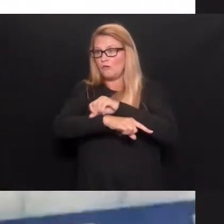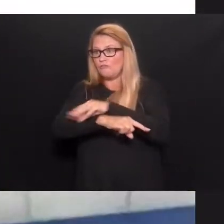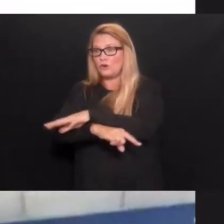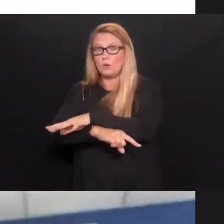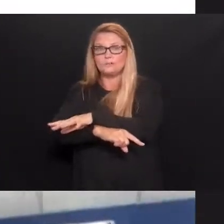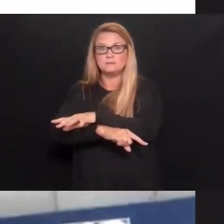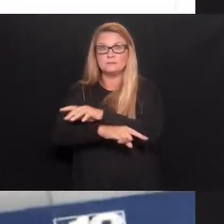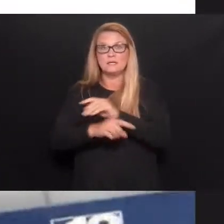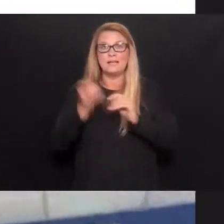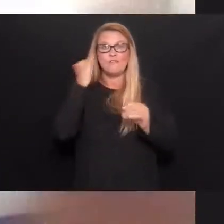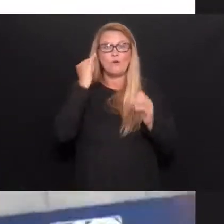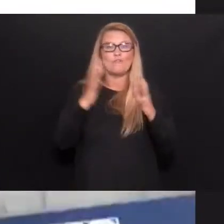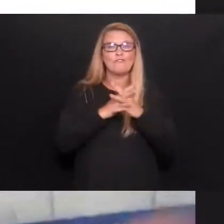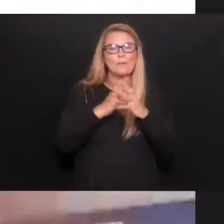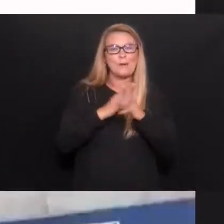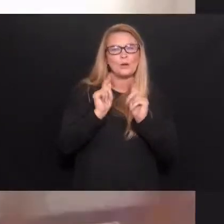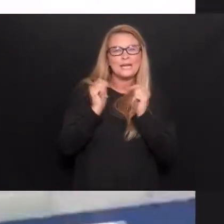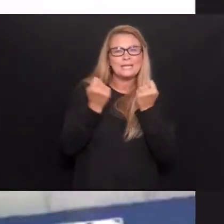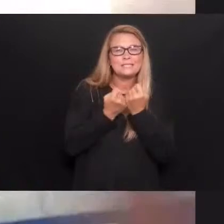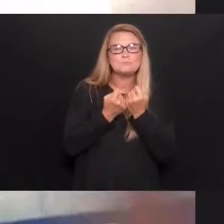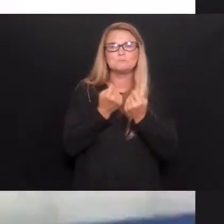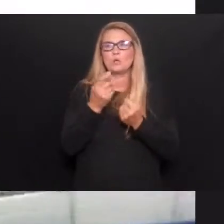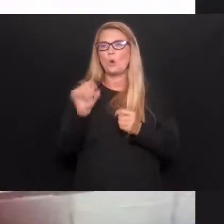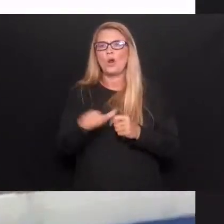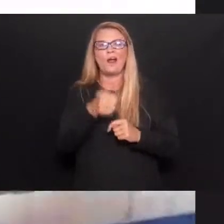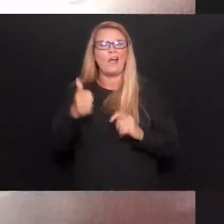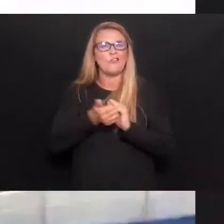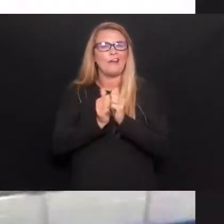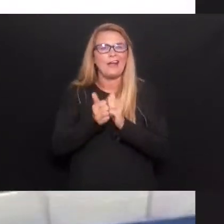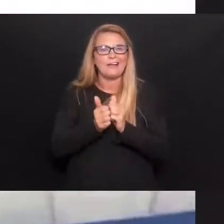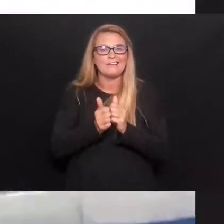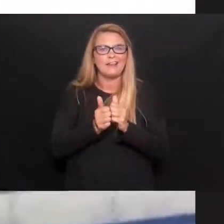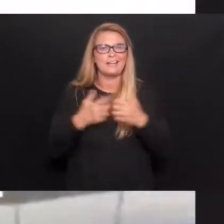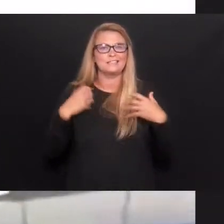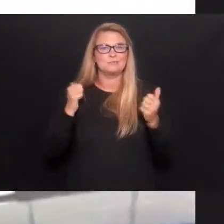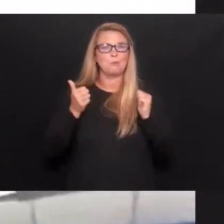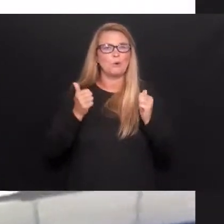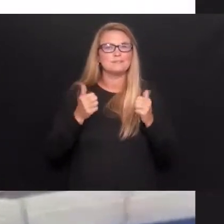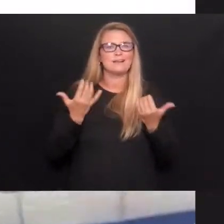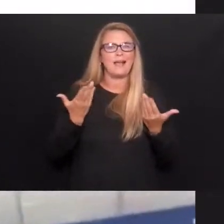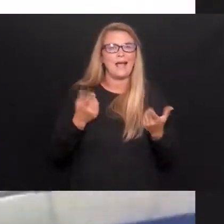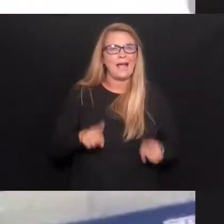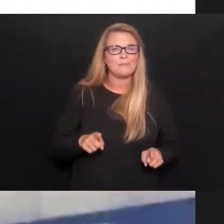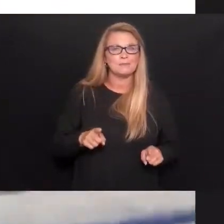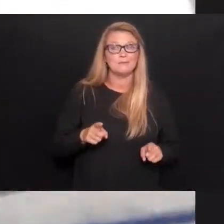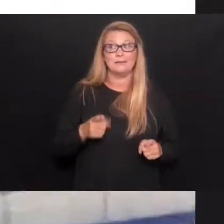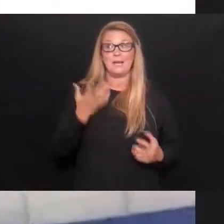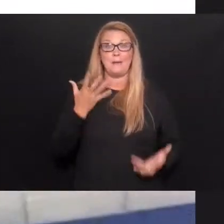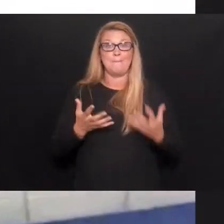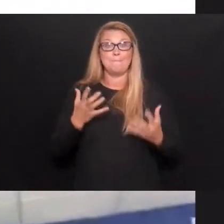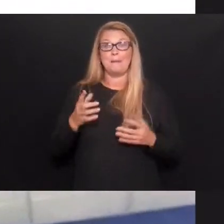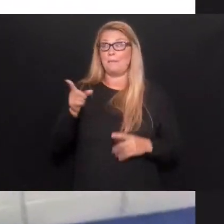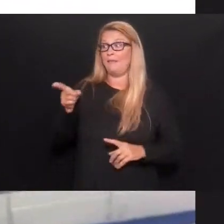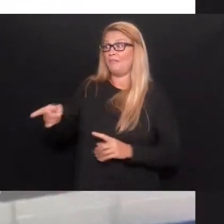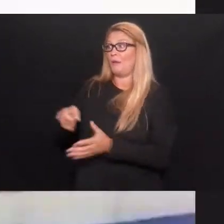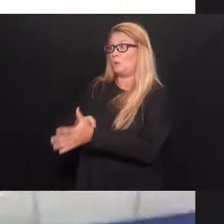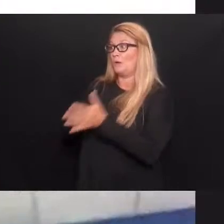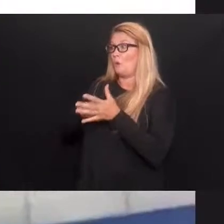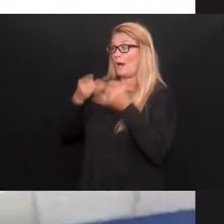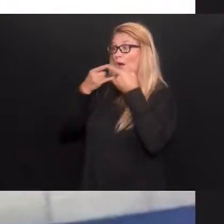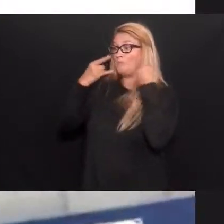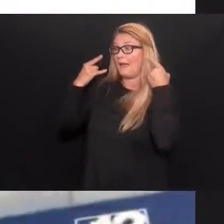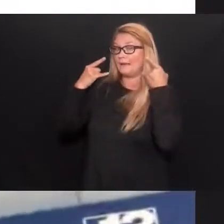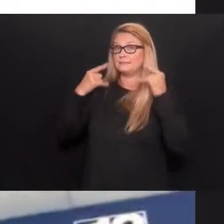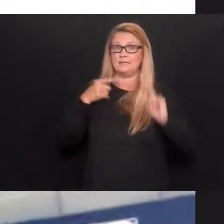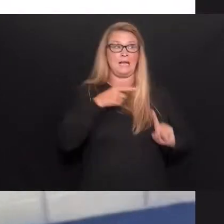in Kanawha County, and various other athletic events and bands and other things going from, maybe a county that has a mask mandate to one that